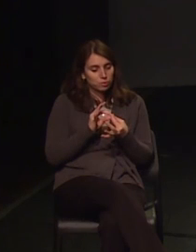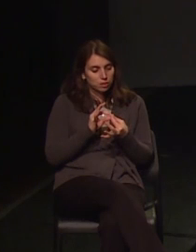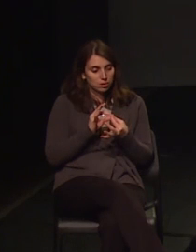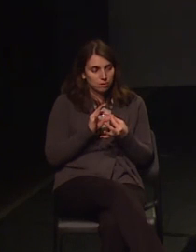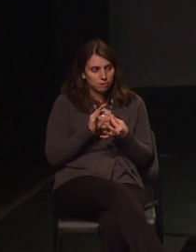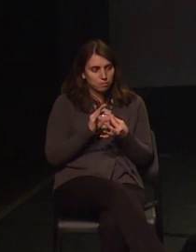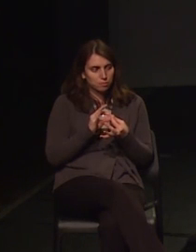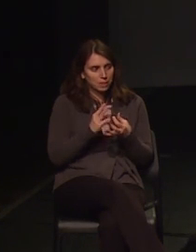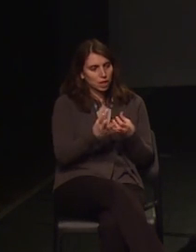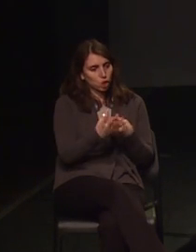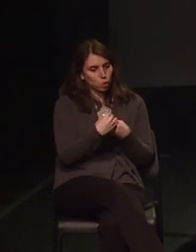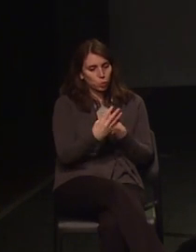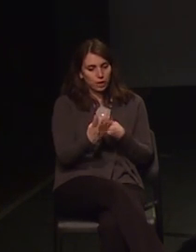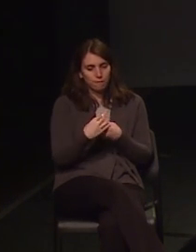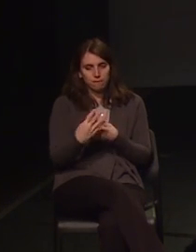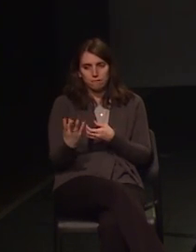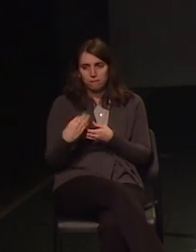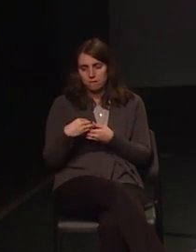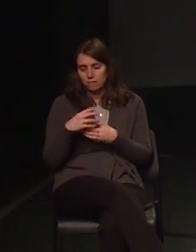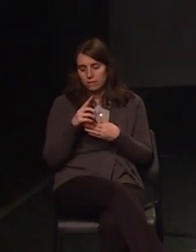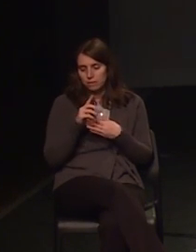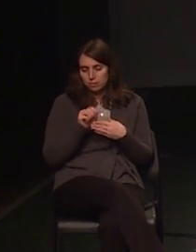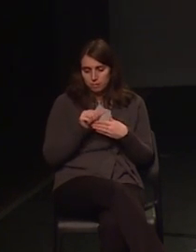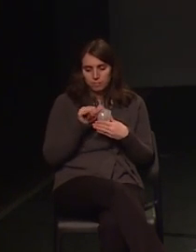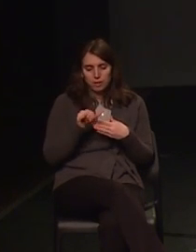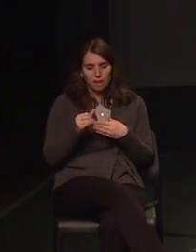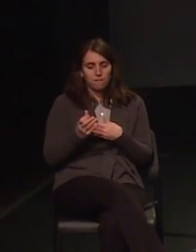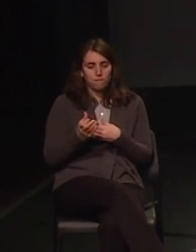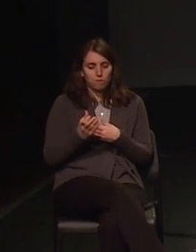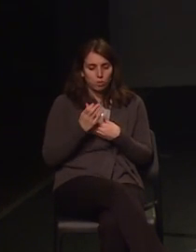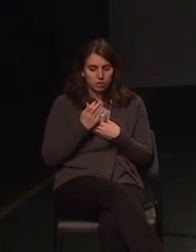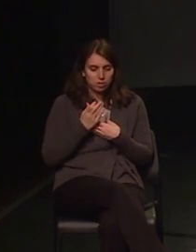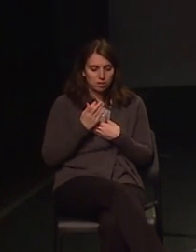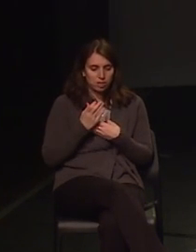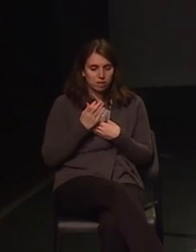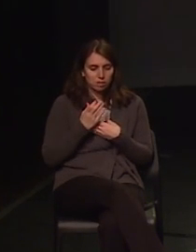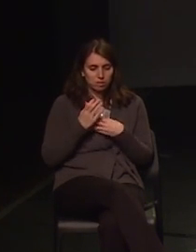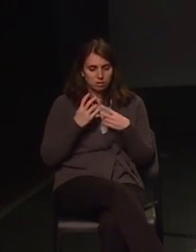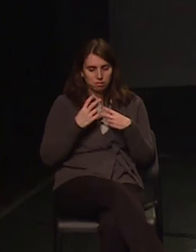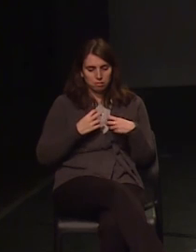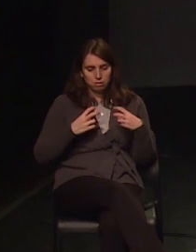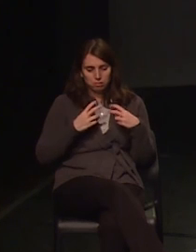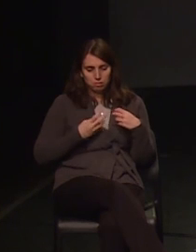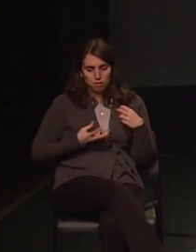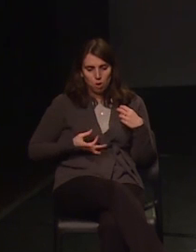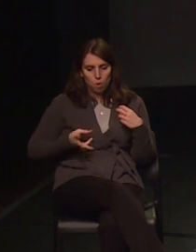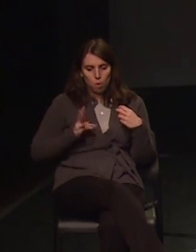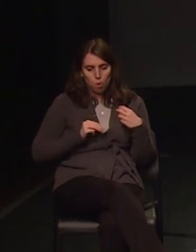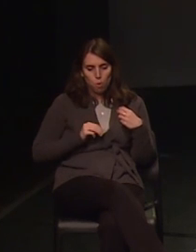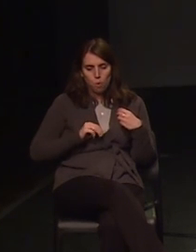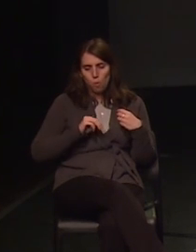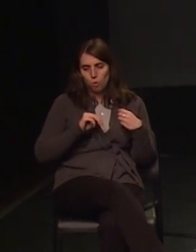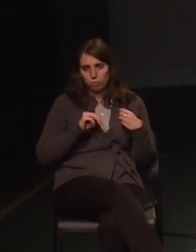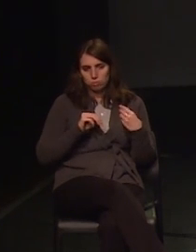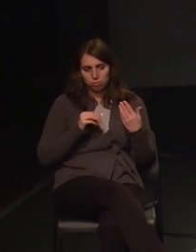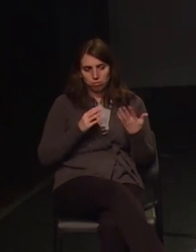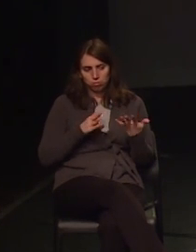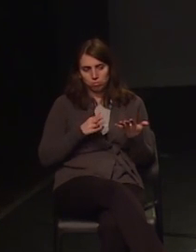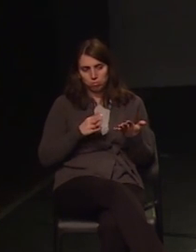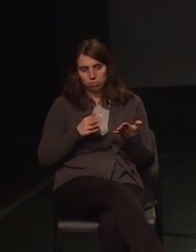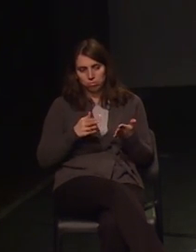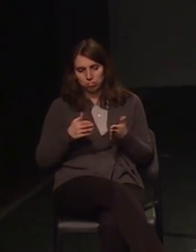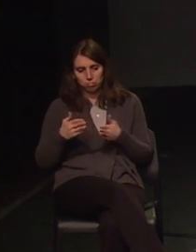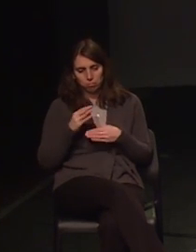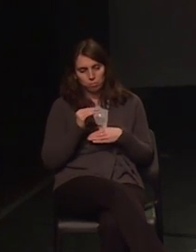being inclusive of disability forces us to sort of face our own mortality and also to face the fact that we are